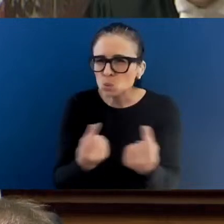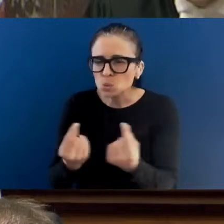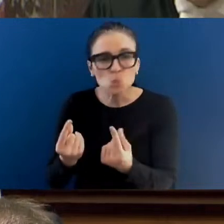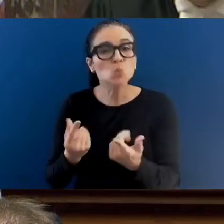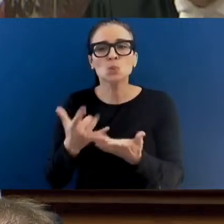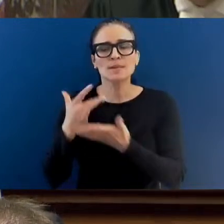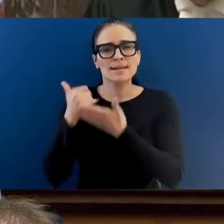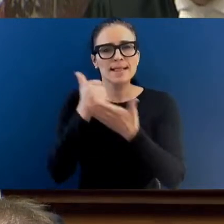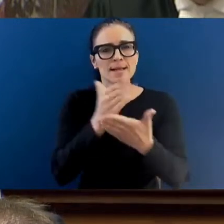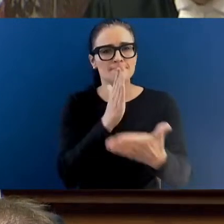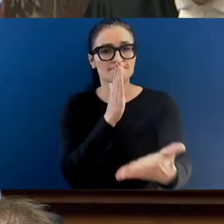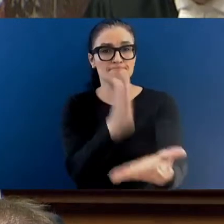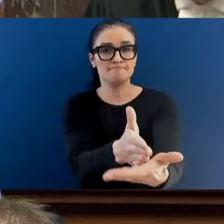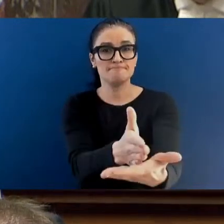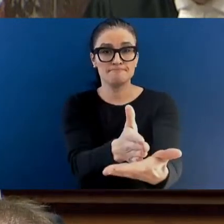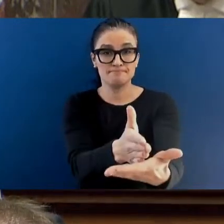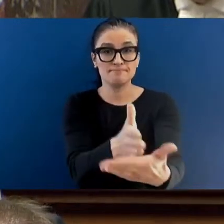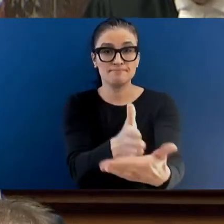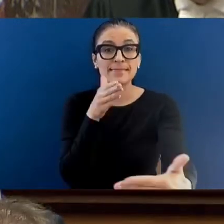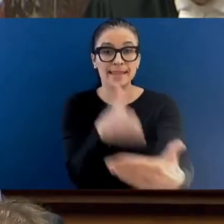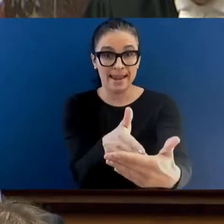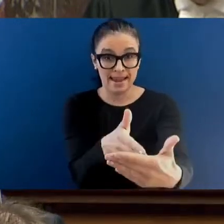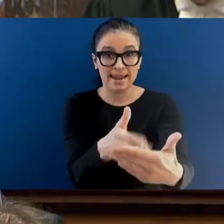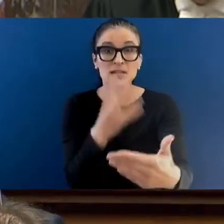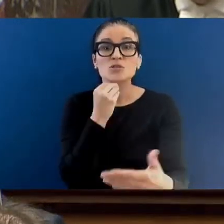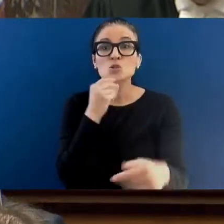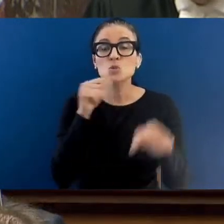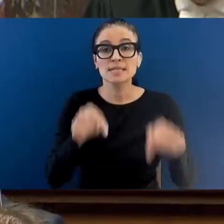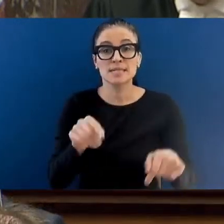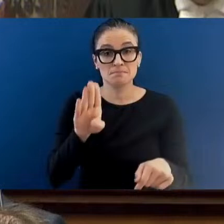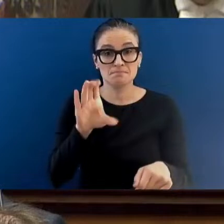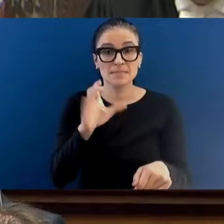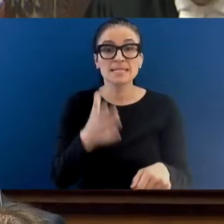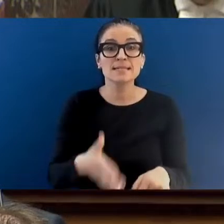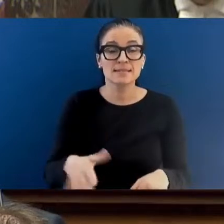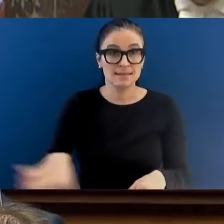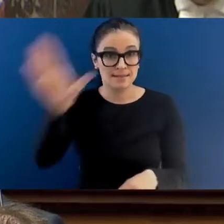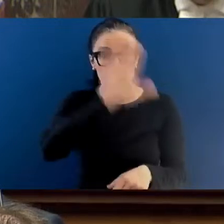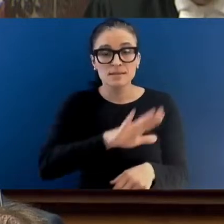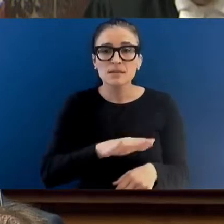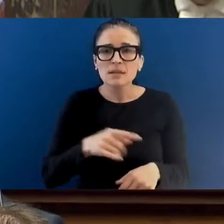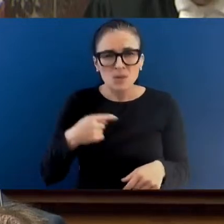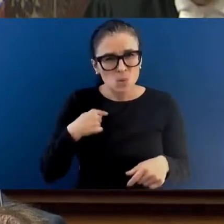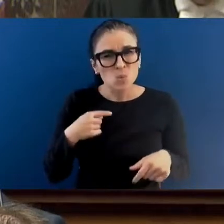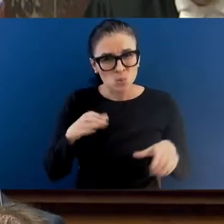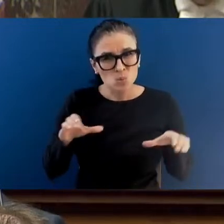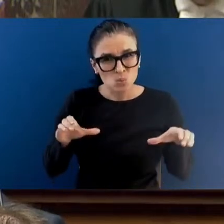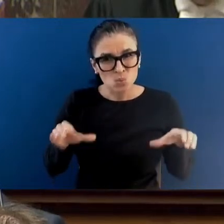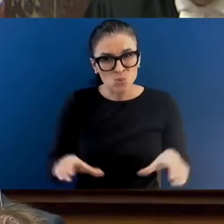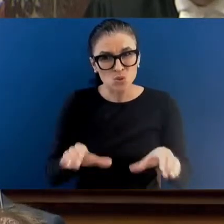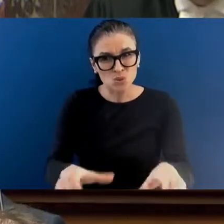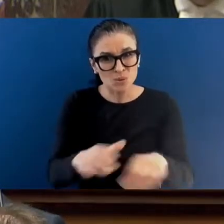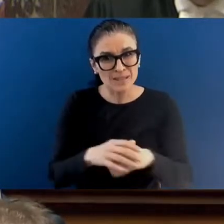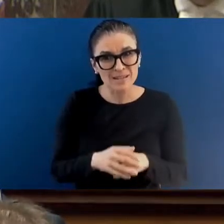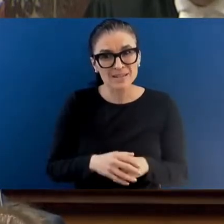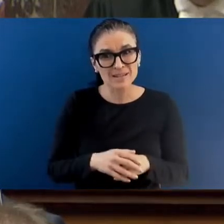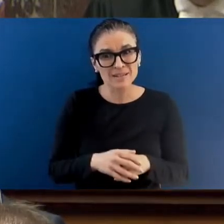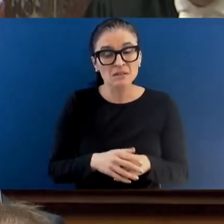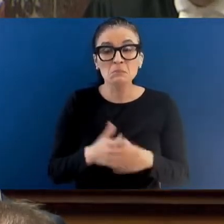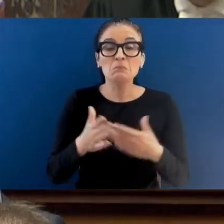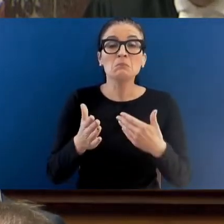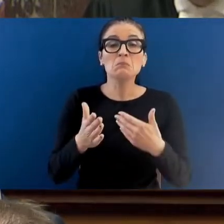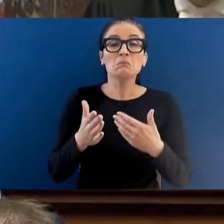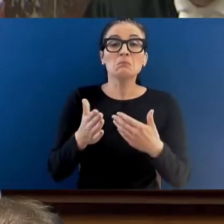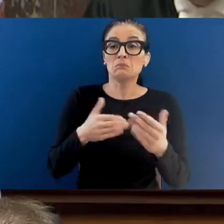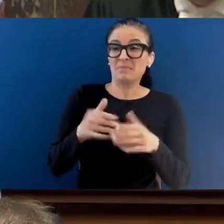And we are doing that, Mr. Speaker, whether it's the systemic racism bill that's before the House right now that will give us